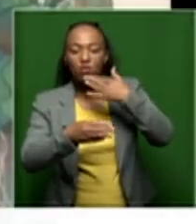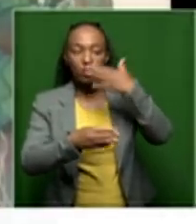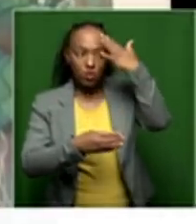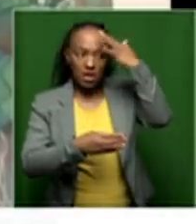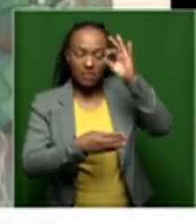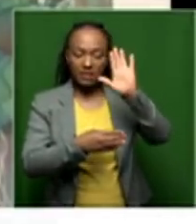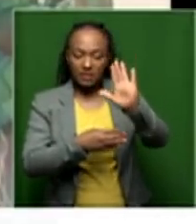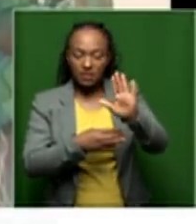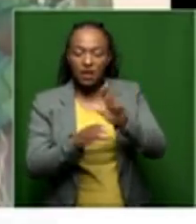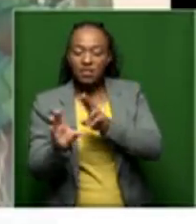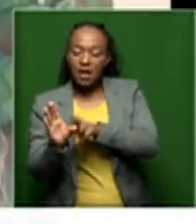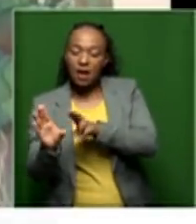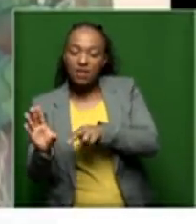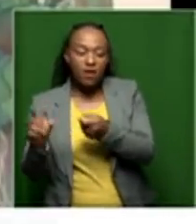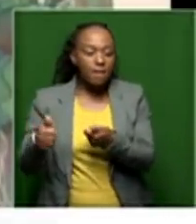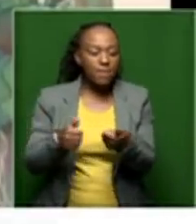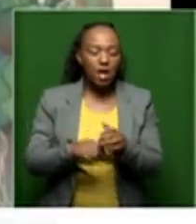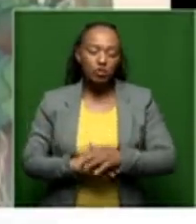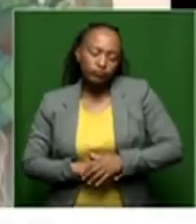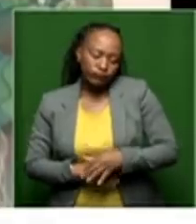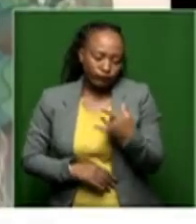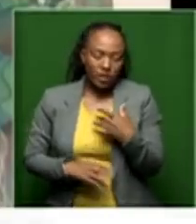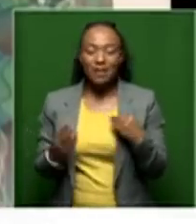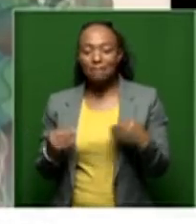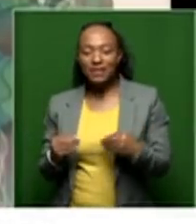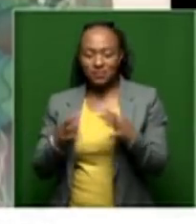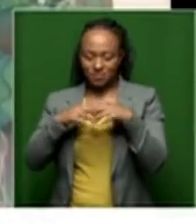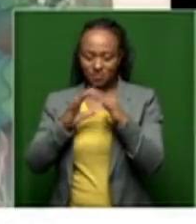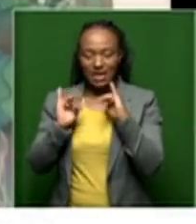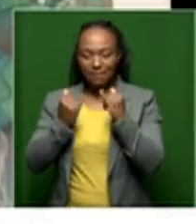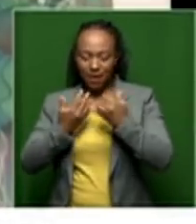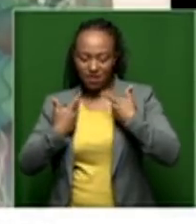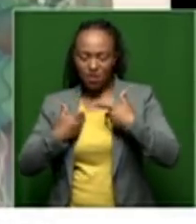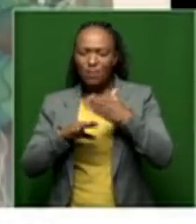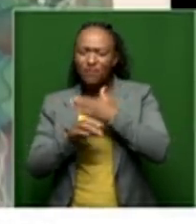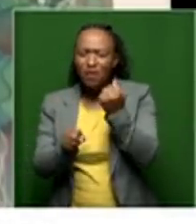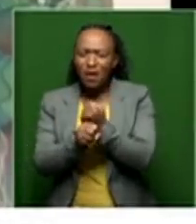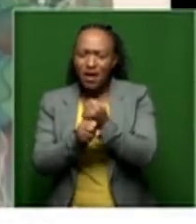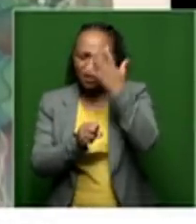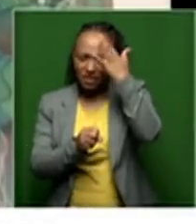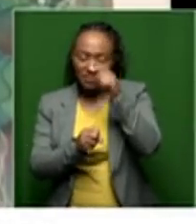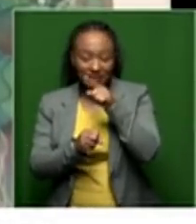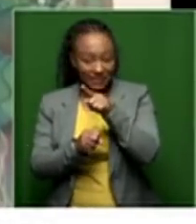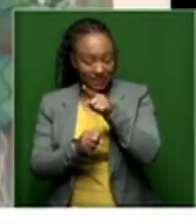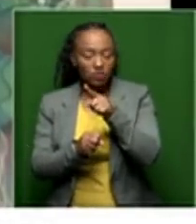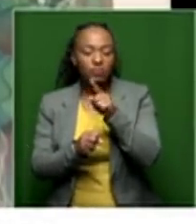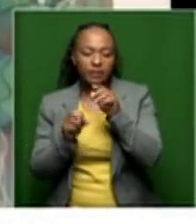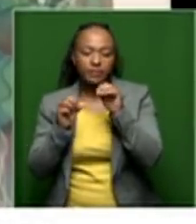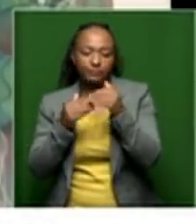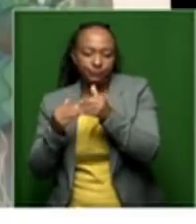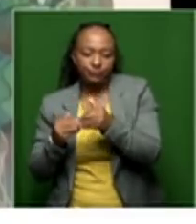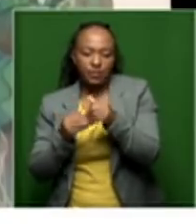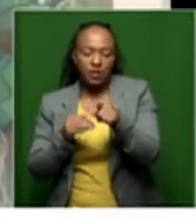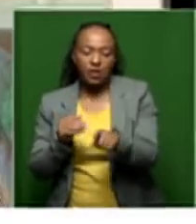in the state, they leave and come back as business people. And the SIU, we are encouraging them to continue on the trajectory